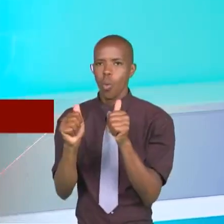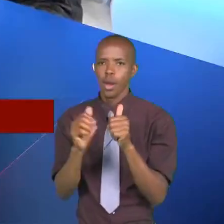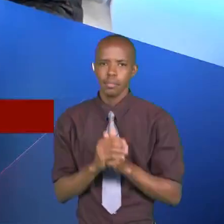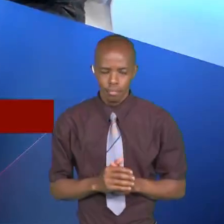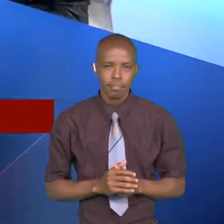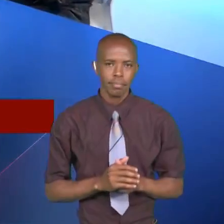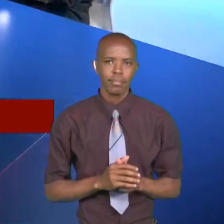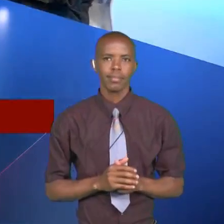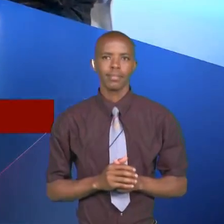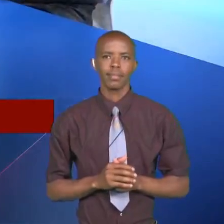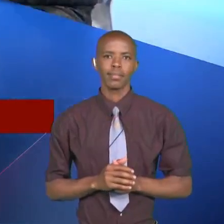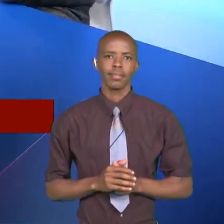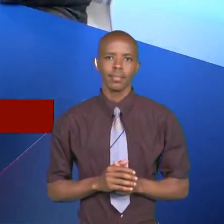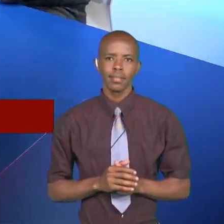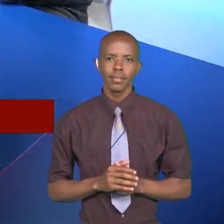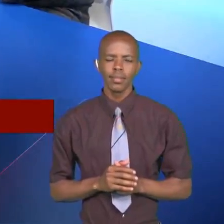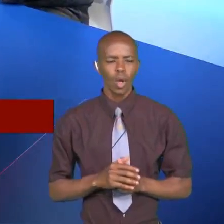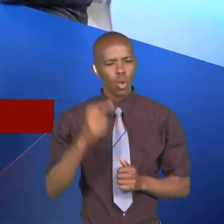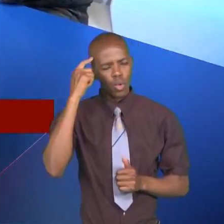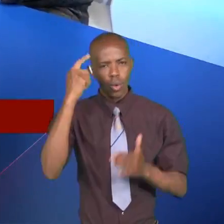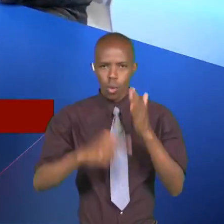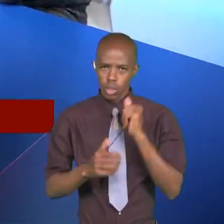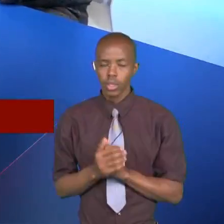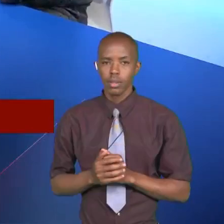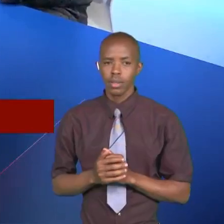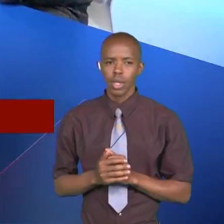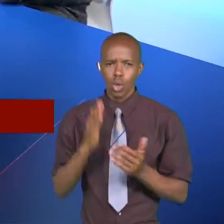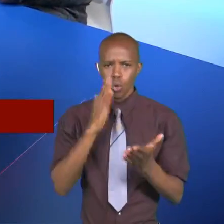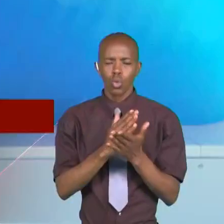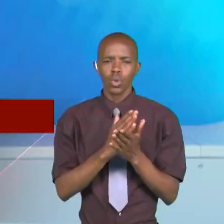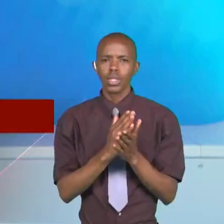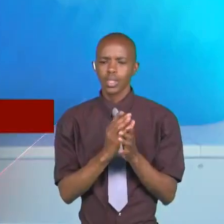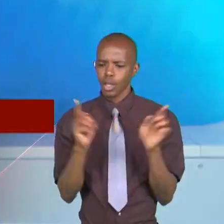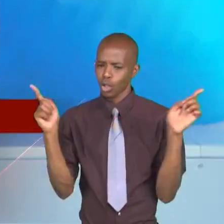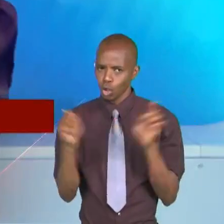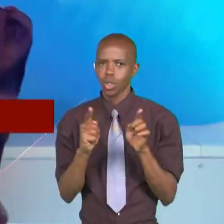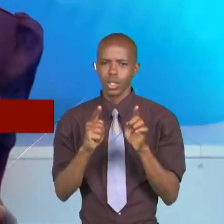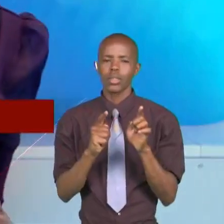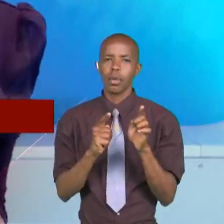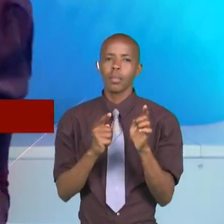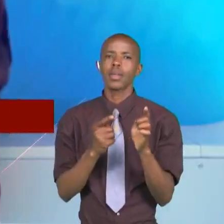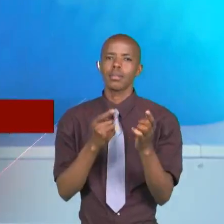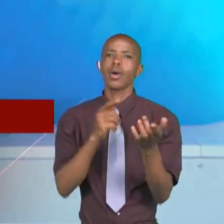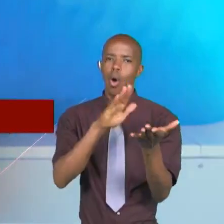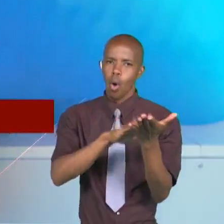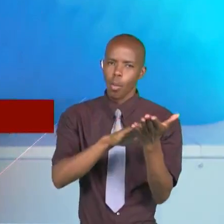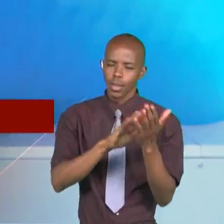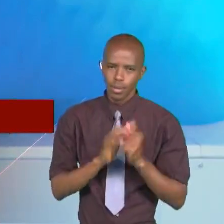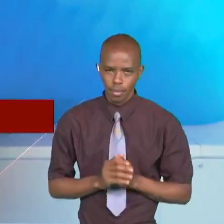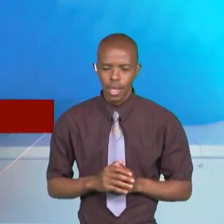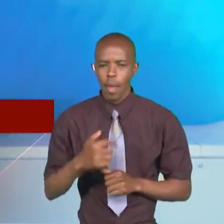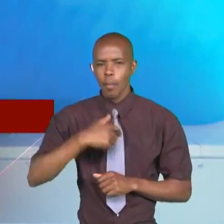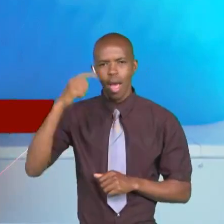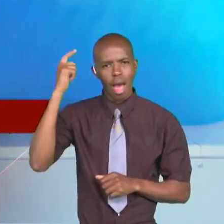What do you think? I think that was a very brief commentary. I expected more. But anyway, I